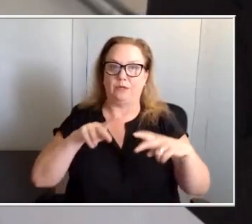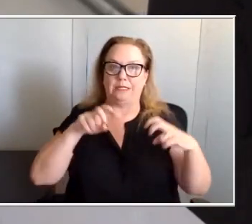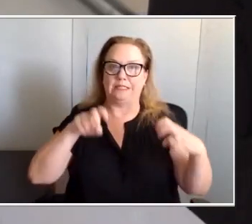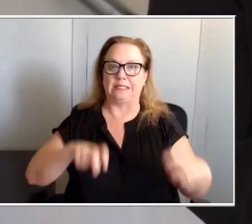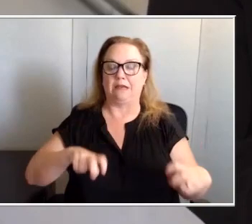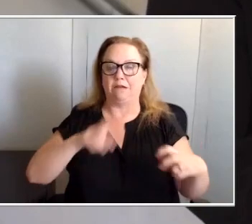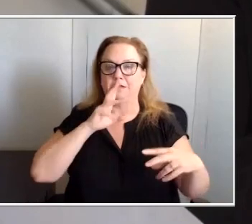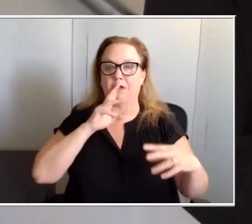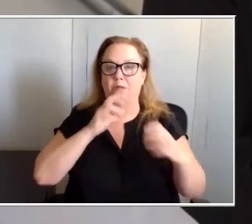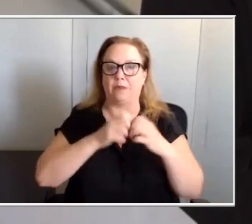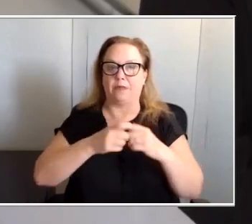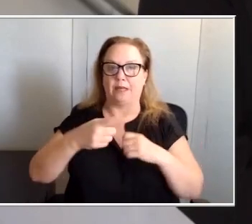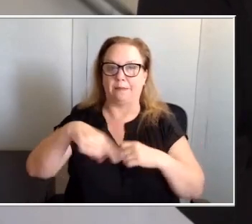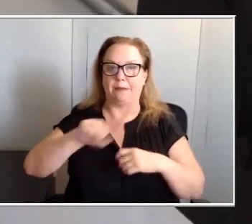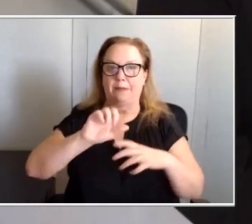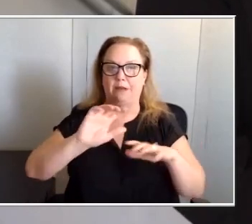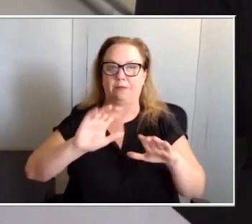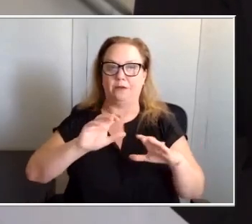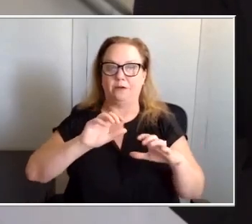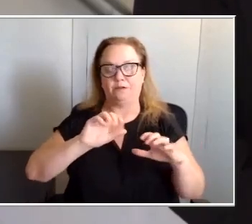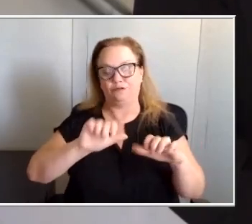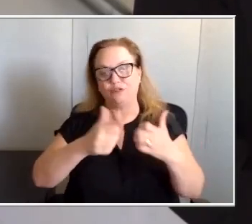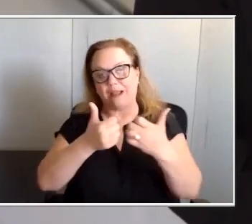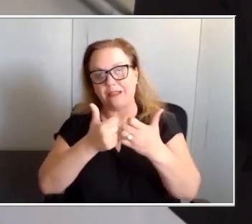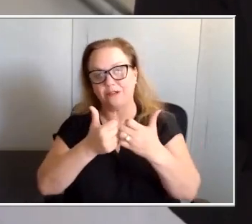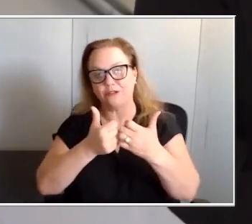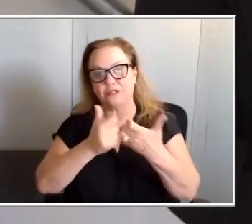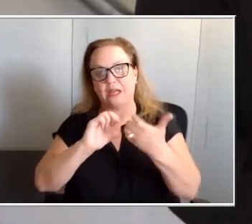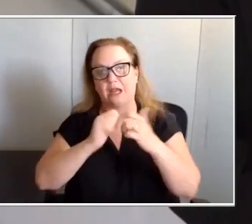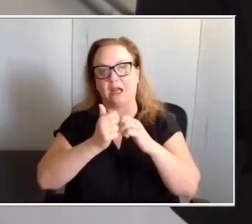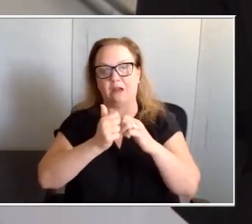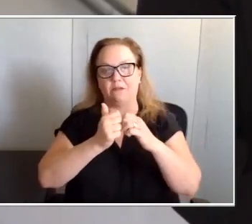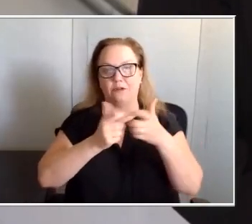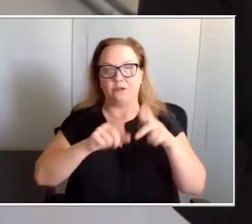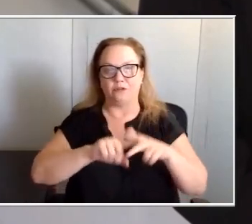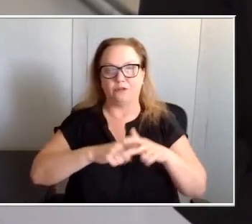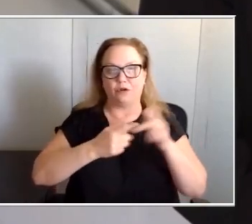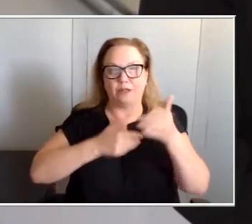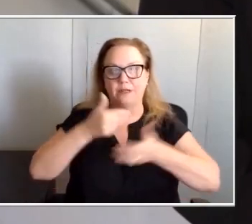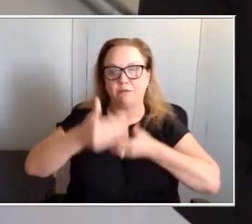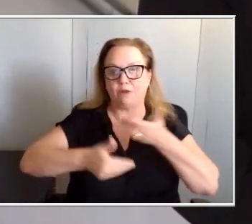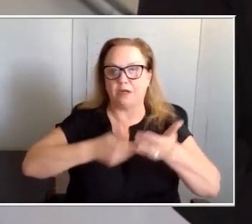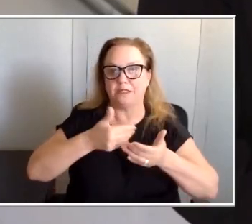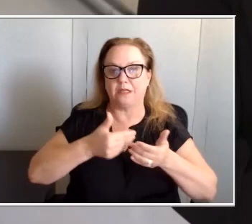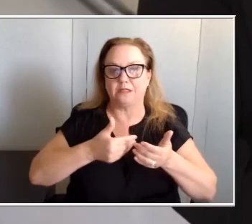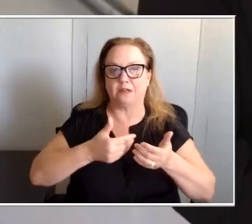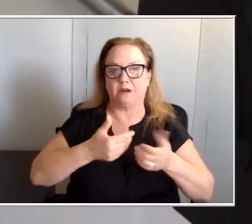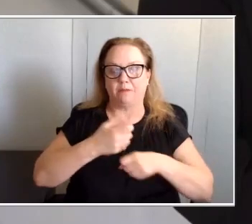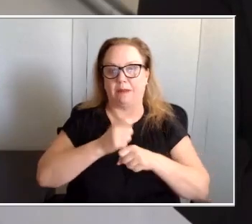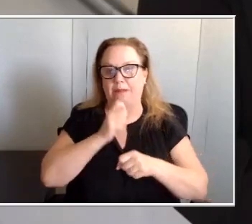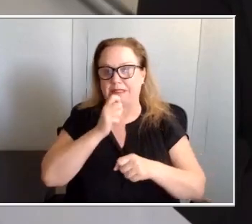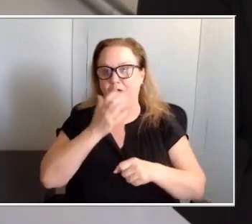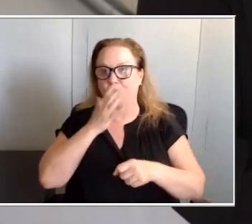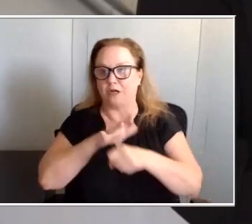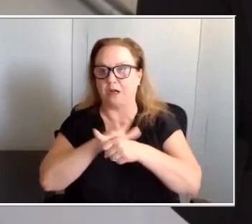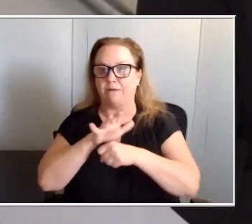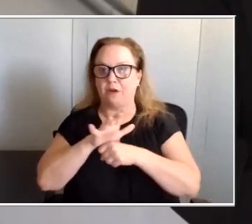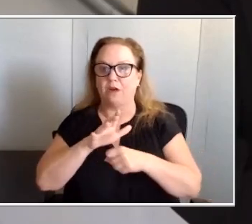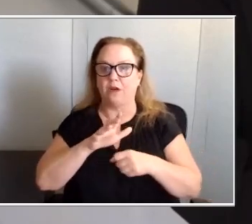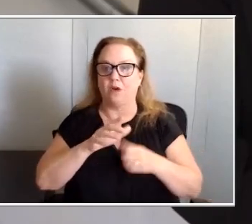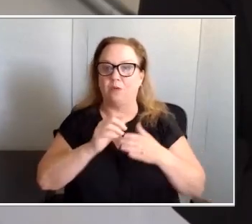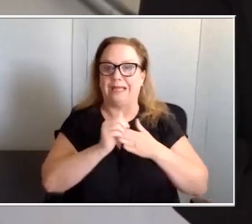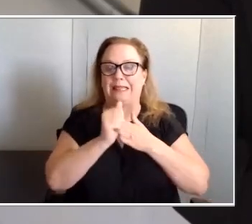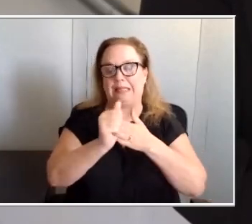about their challenges of how they've started in this process or how they're just maybe lacking, we're able to point them in the right